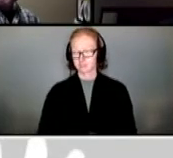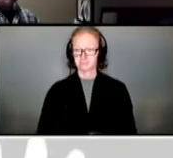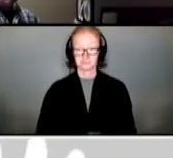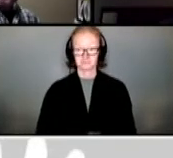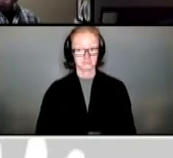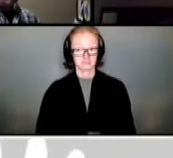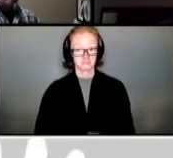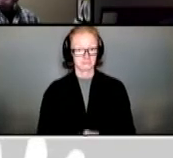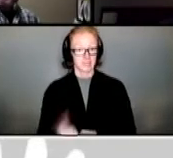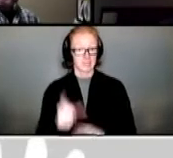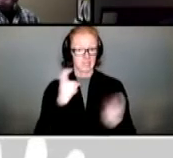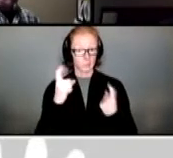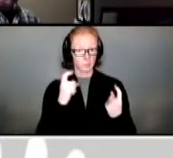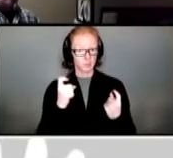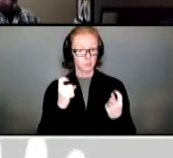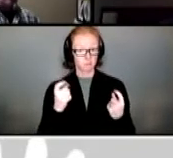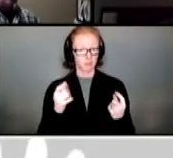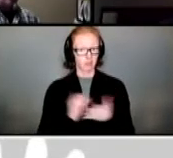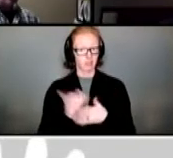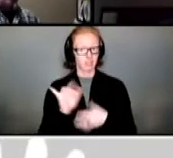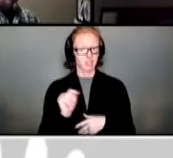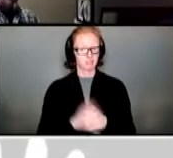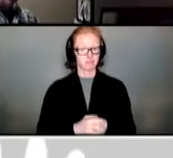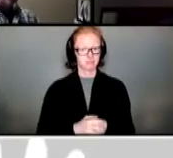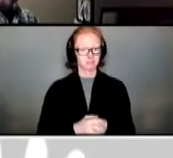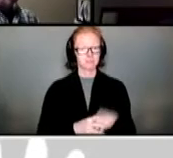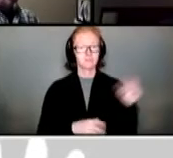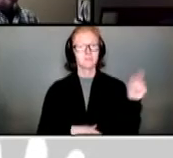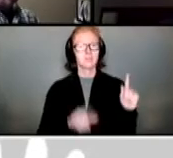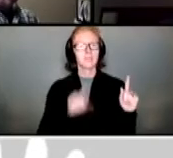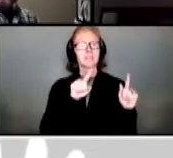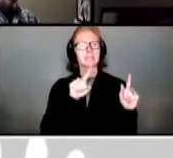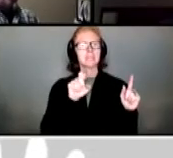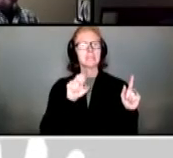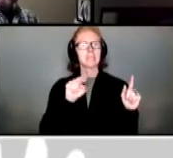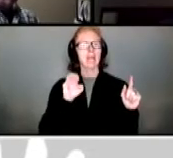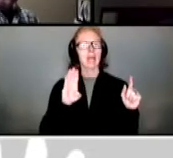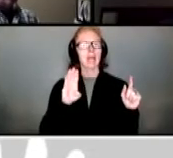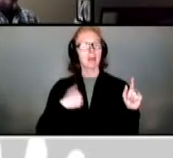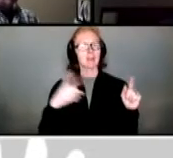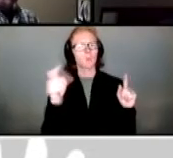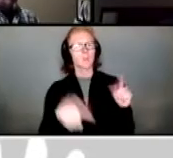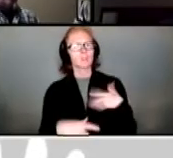anybody has any questions, that's it. It looks like Zainab has a question. Certainly.